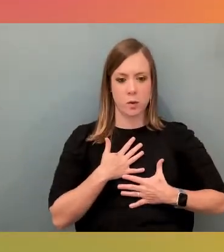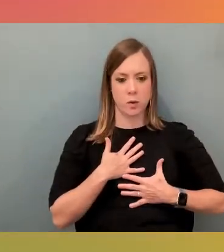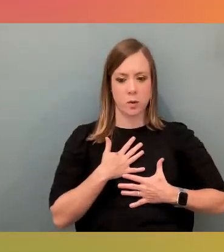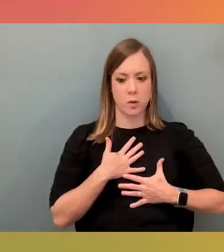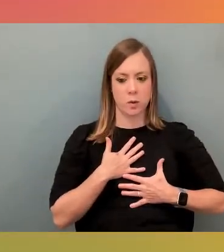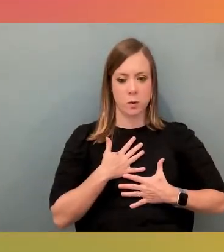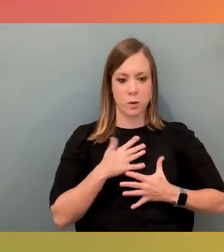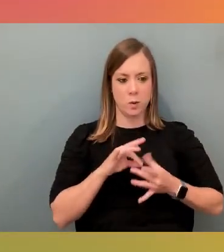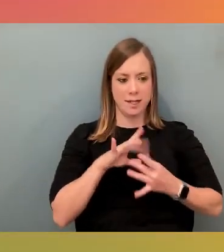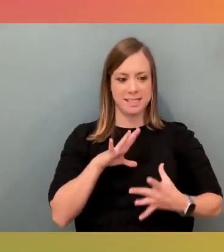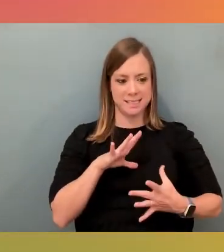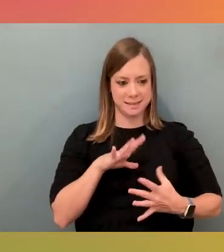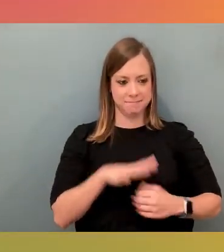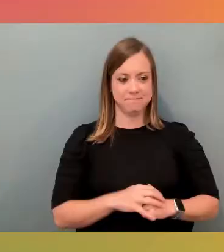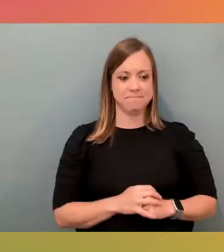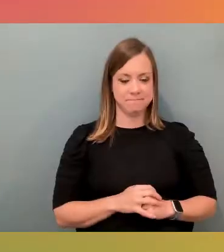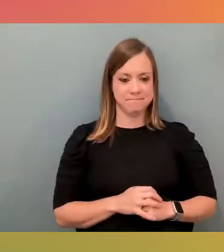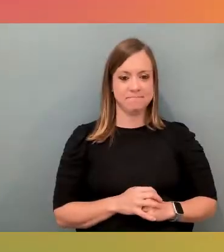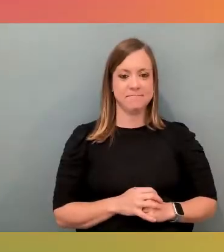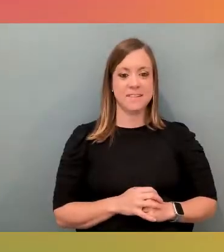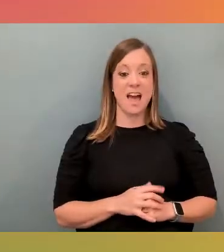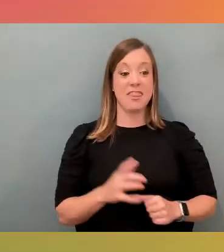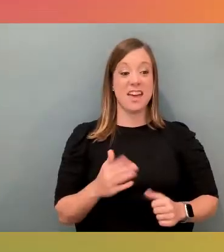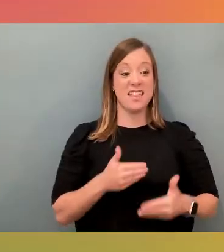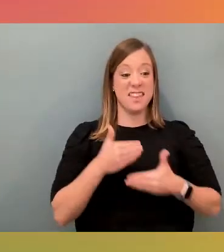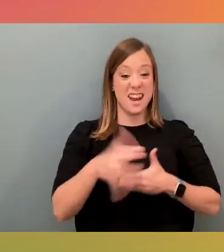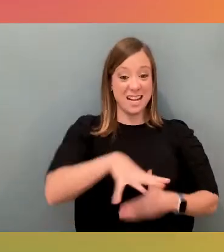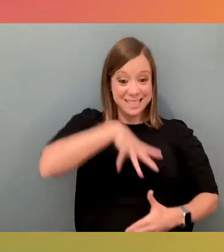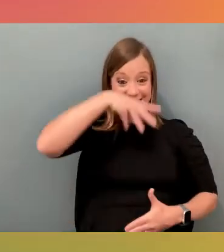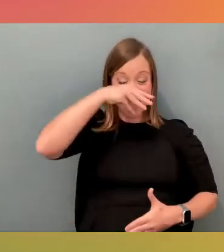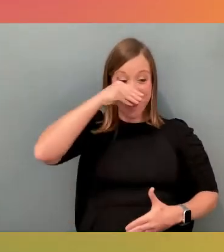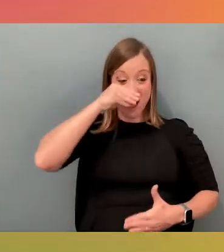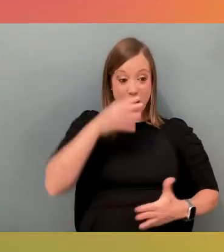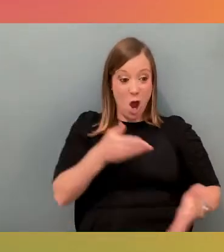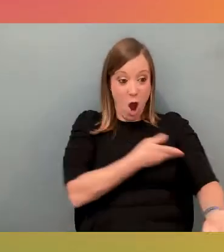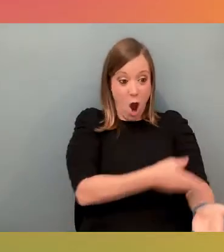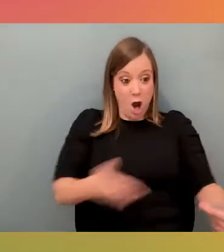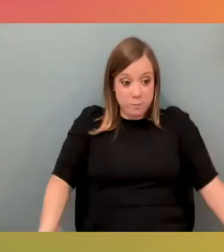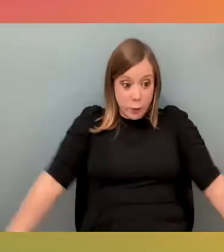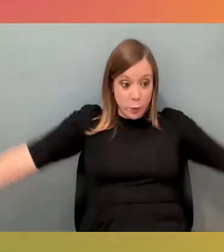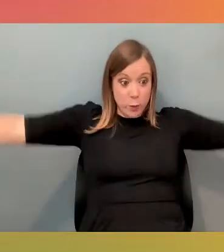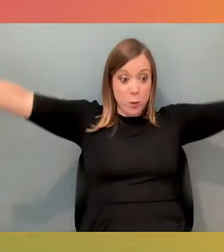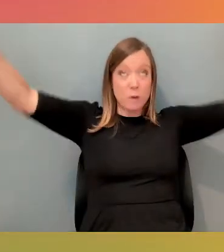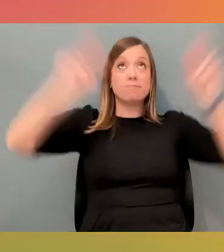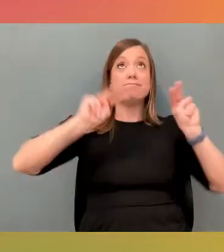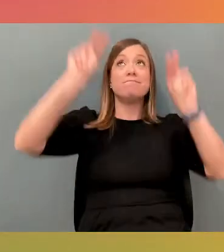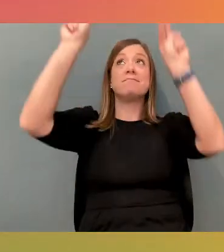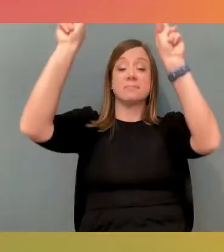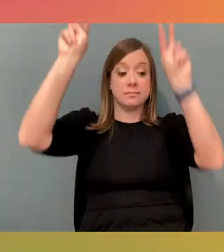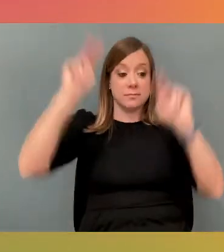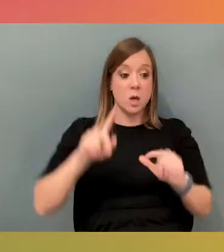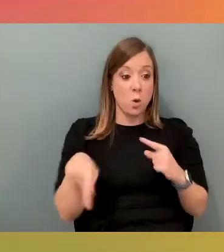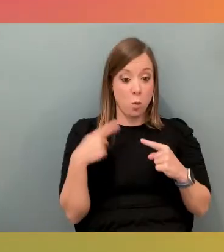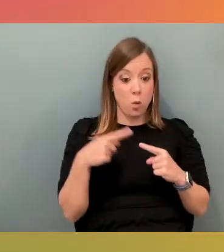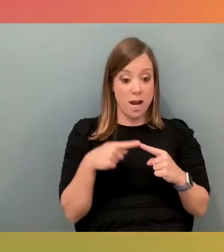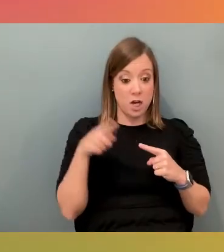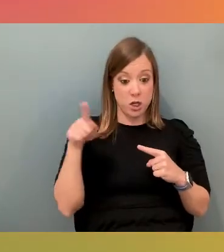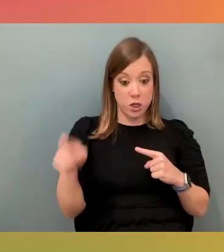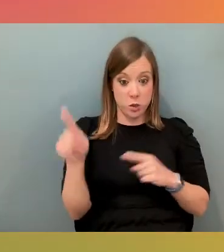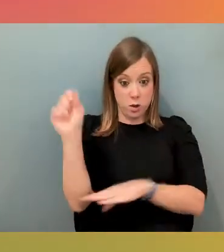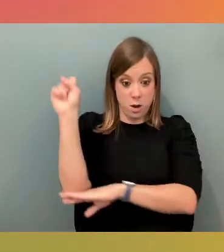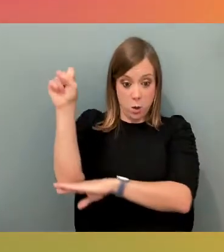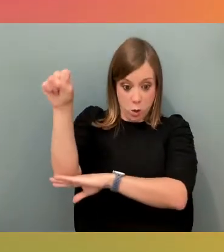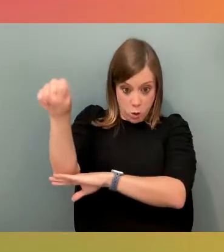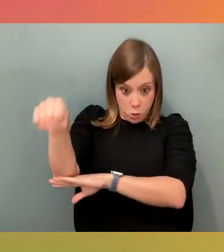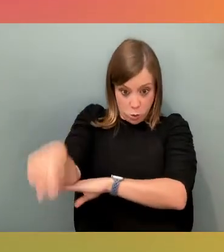And on your next inhale, circle the arms up, gaze up. And as you exhale, hinge at the hips, come to your